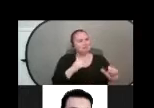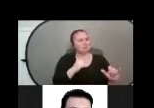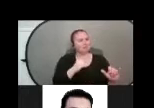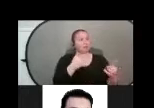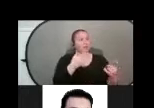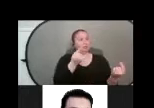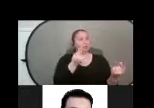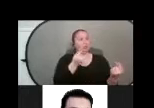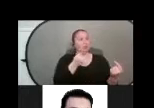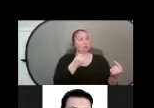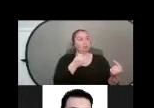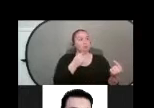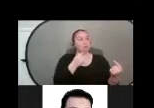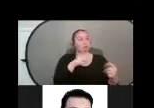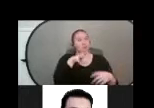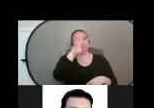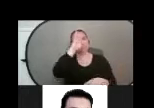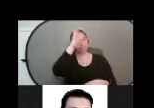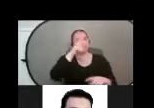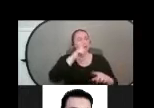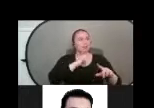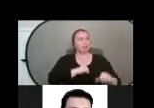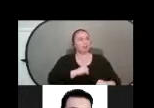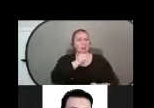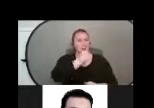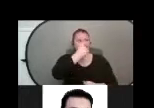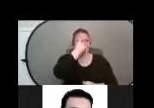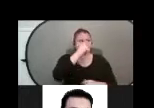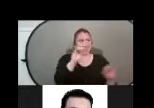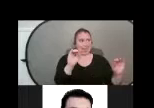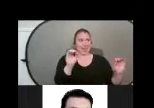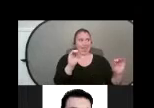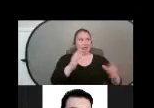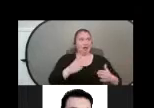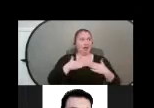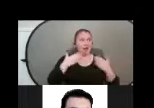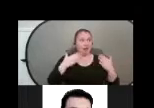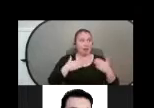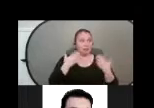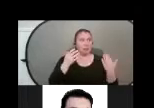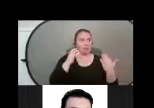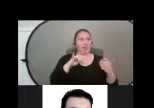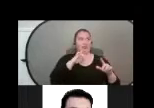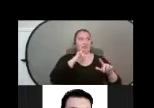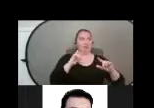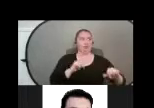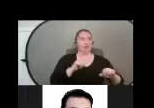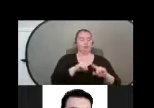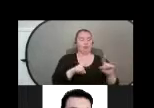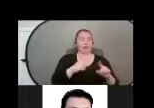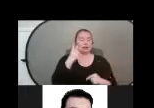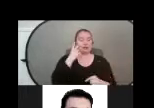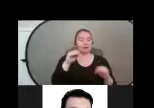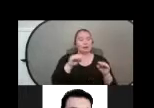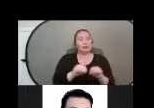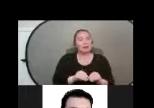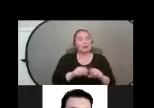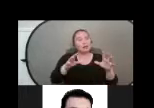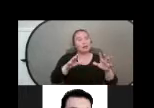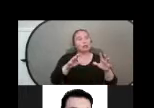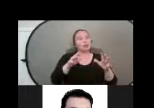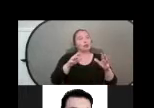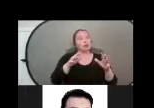answer. I don't think anybody was particularly happy with the answer. I also don't see a clear path from here forward on how to